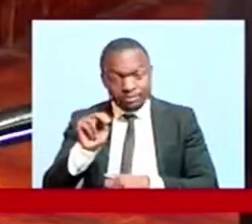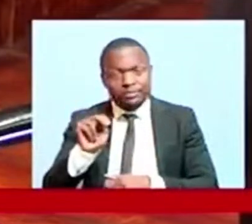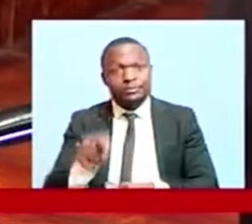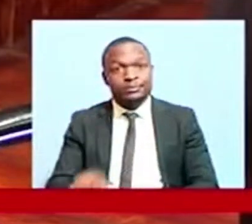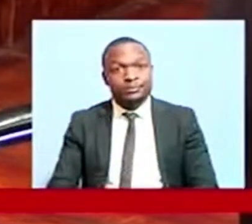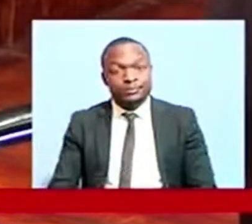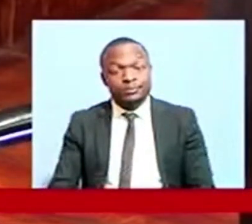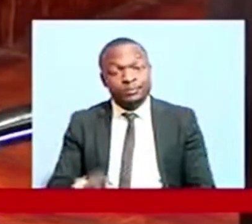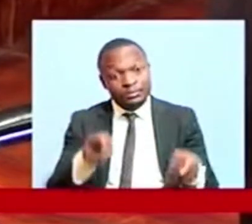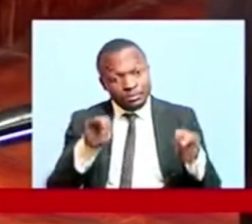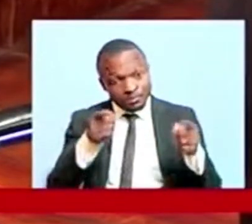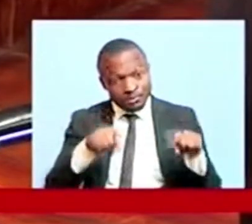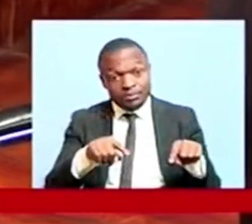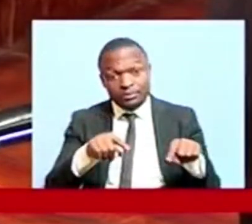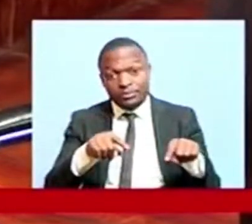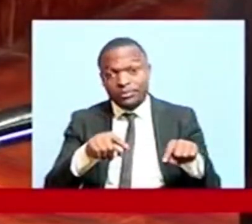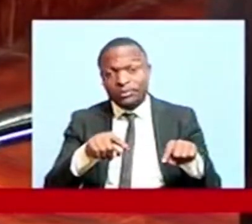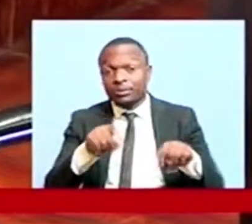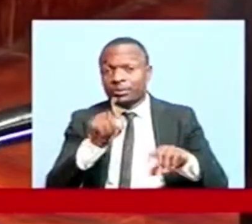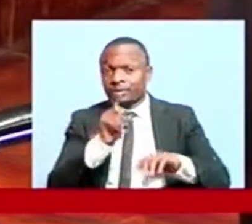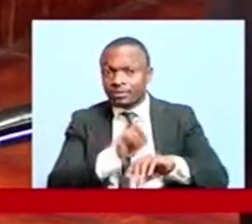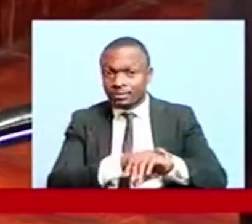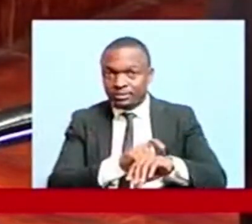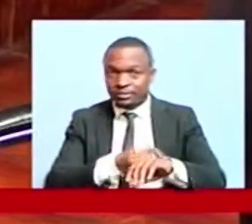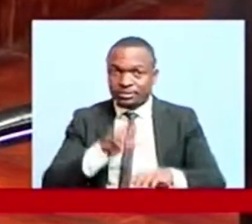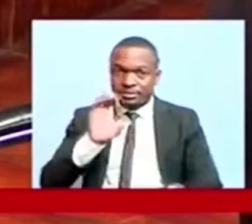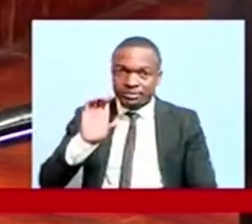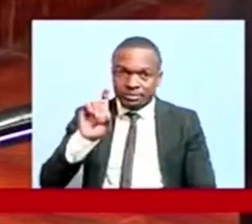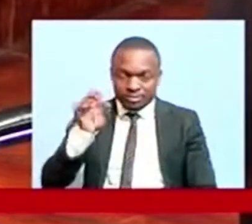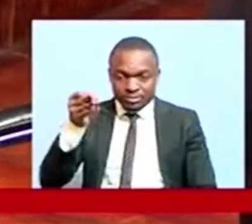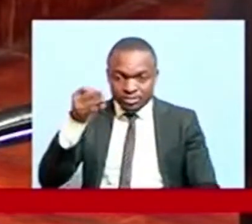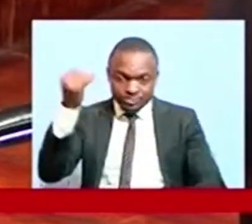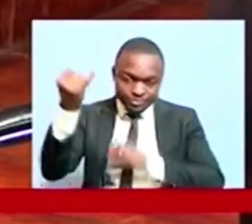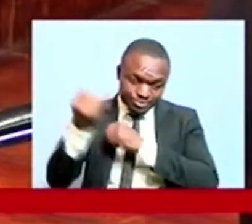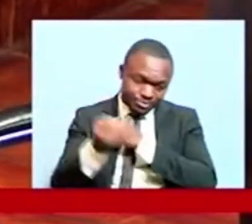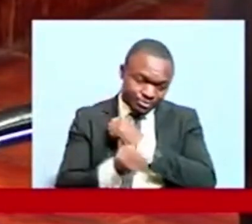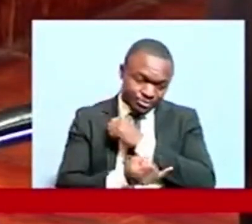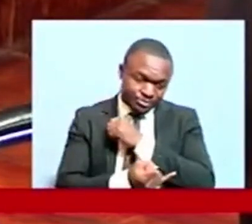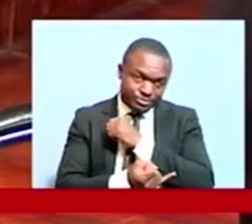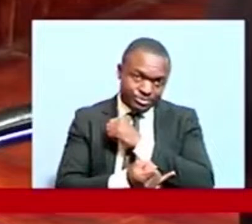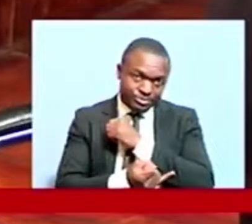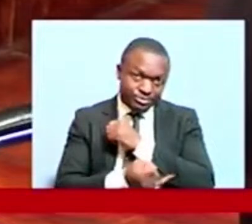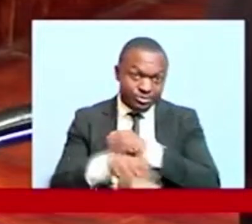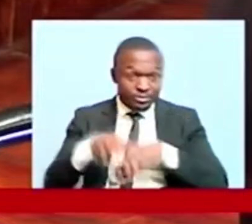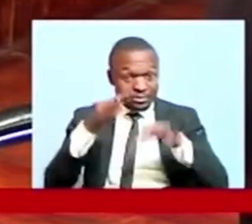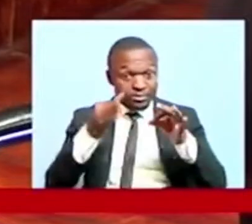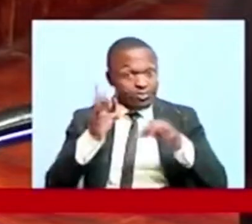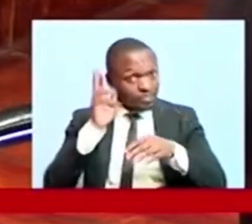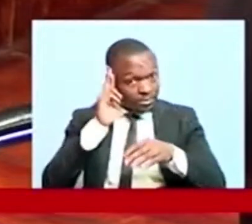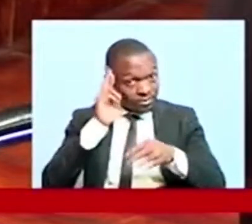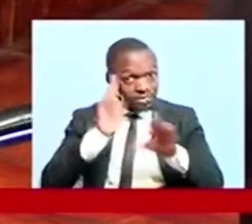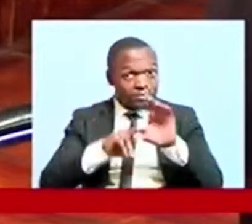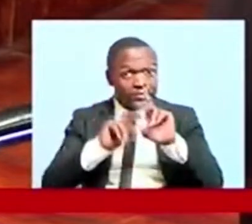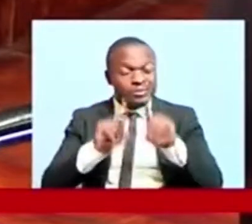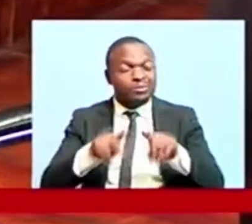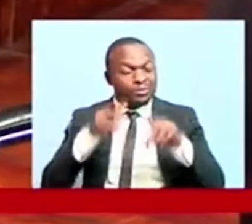and that was the period when the CDF was being introduced. And then, if you remember, Chair, there were a lot of